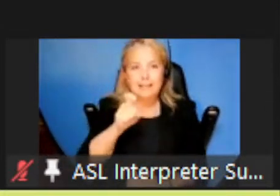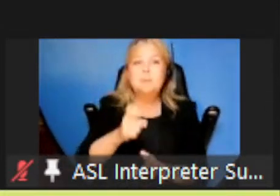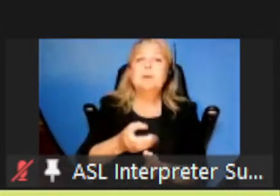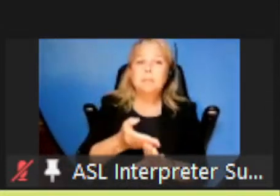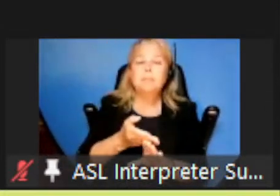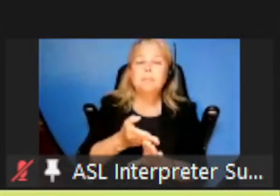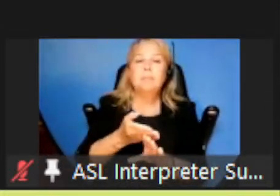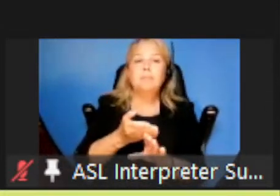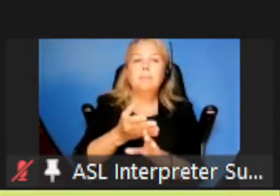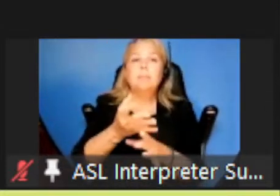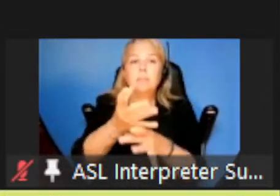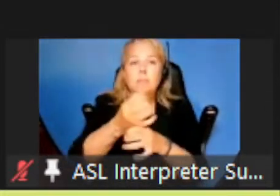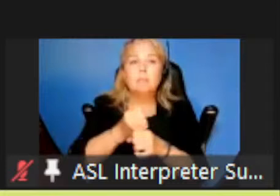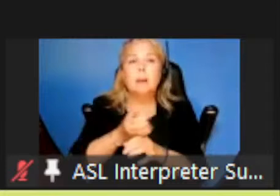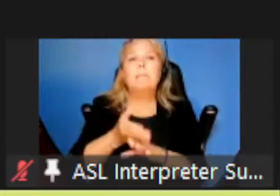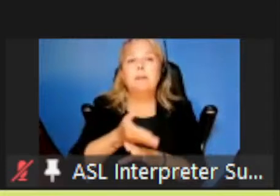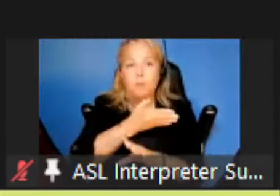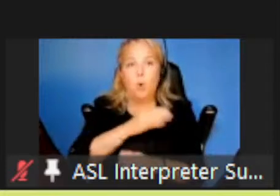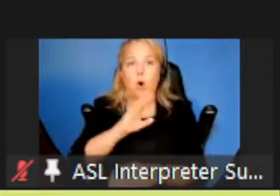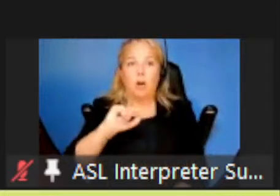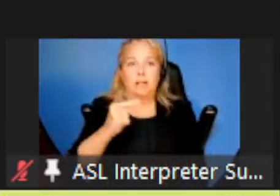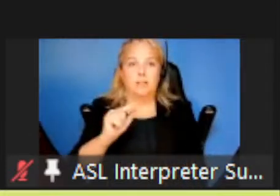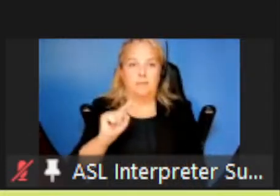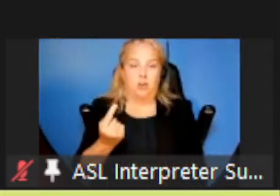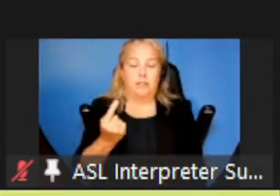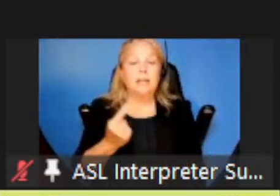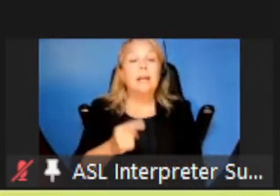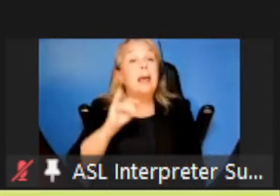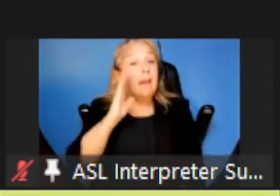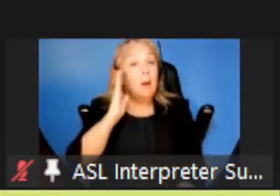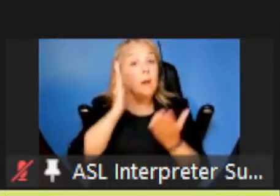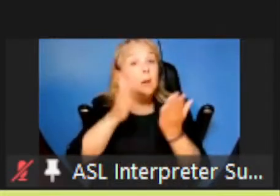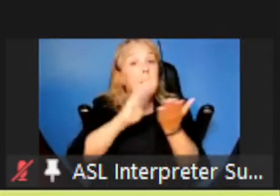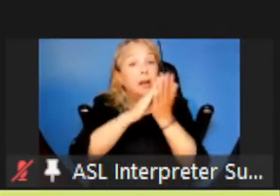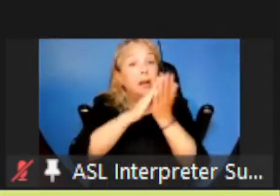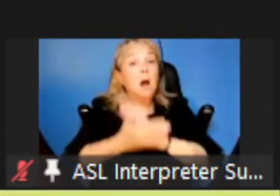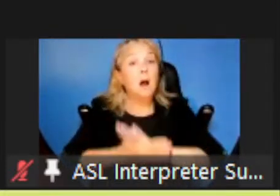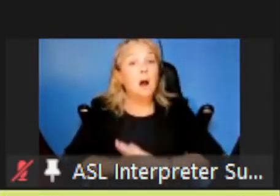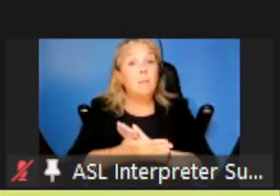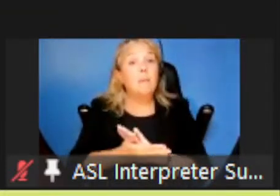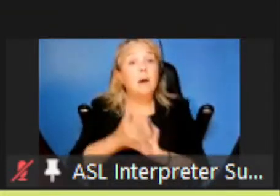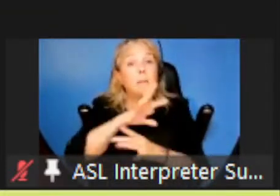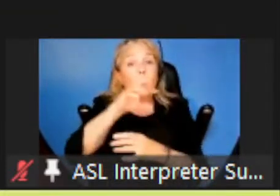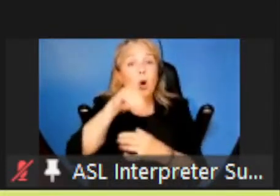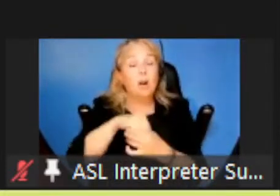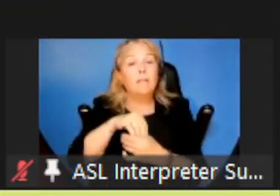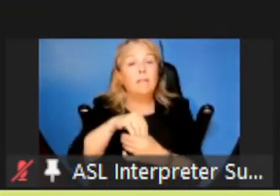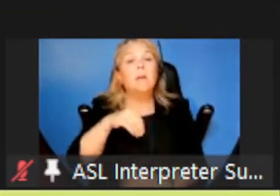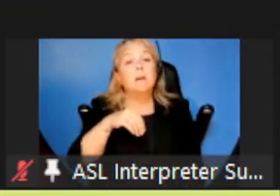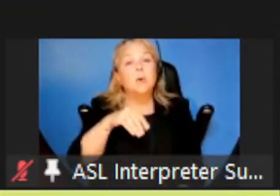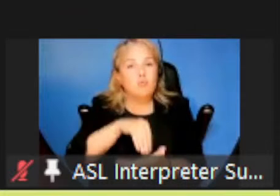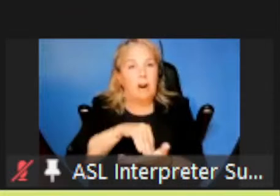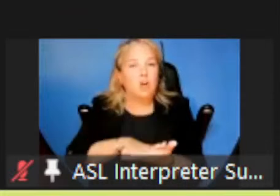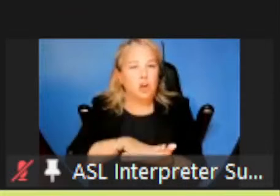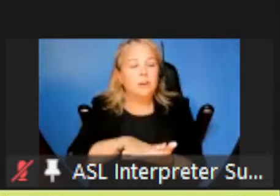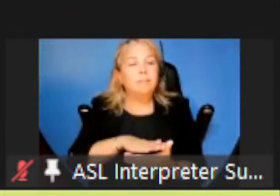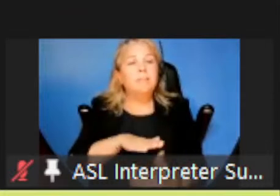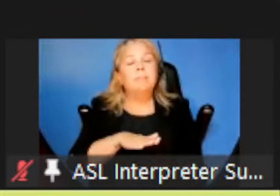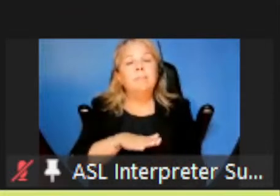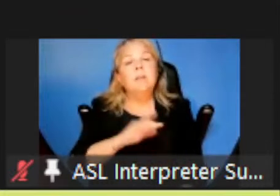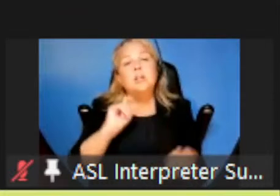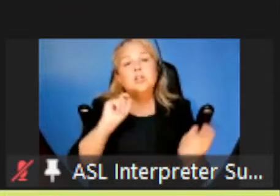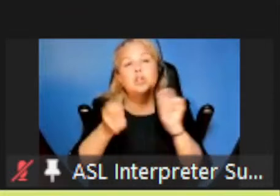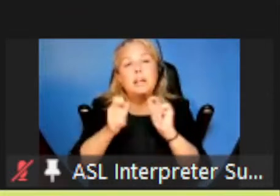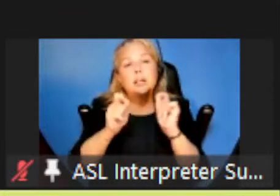the public record that will be reviewed by the WMATA Board of Directors. Changes to the proposed